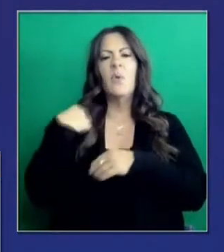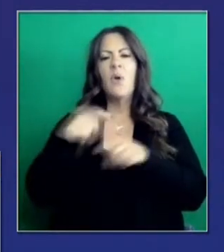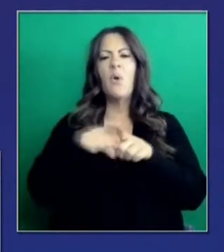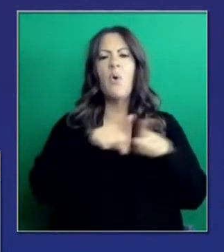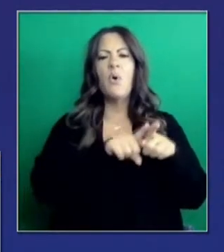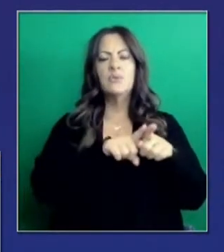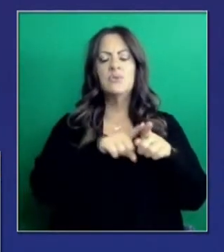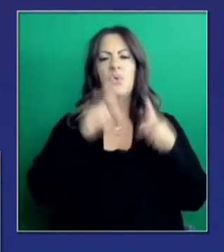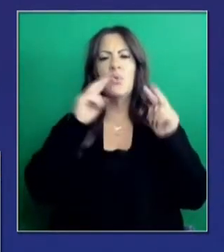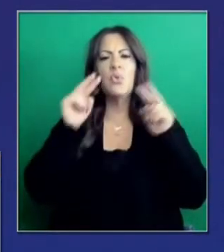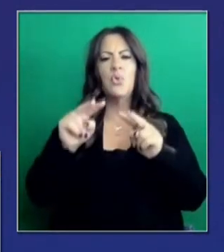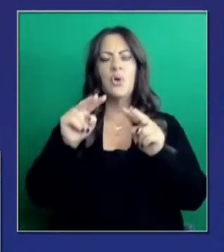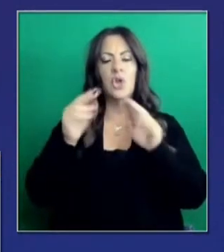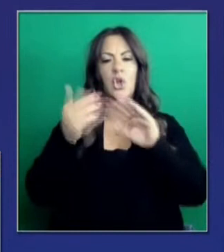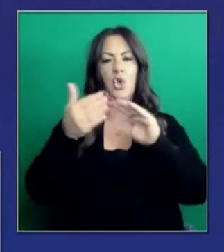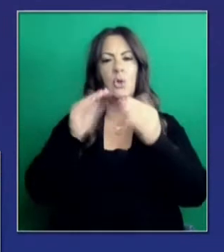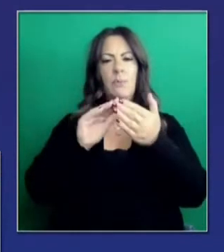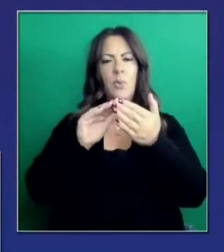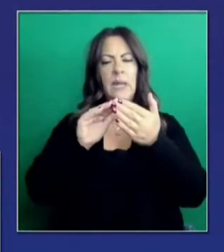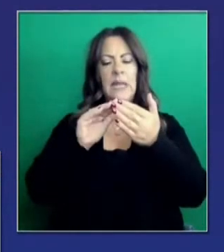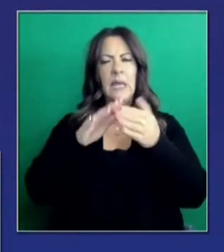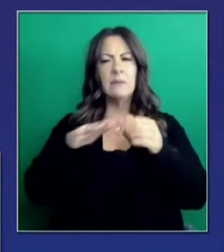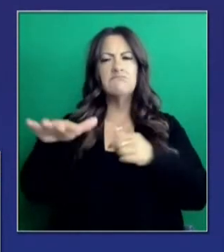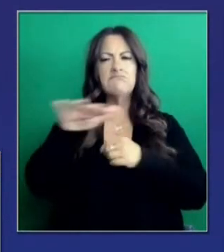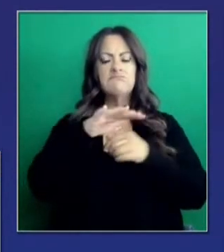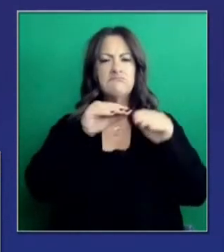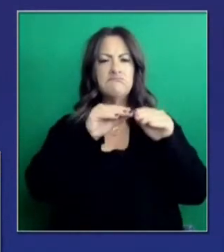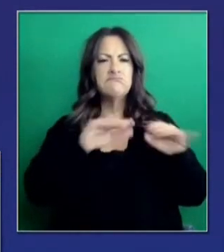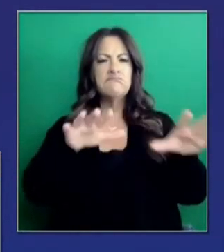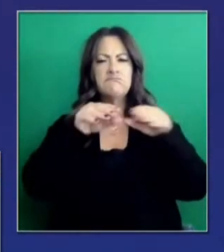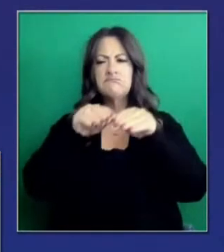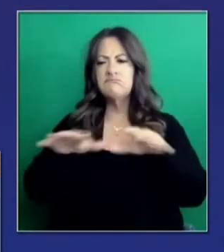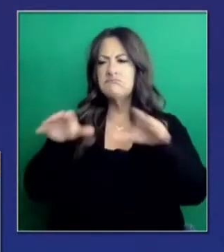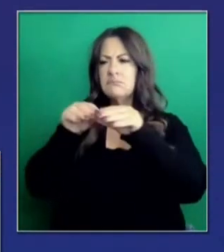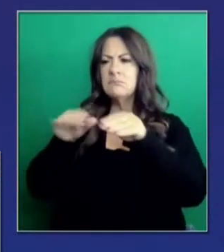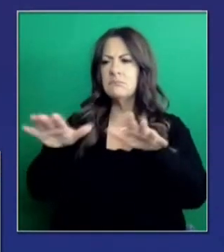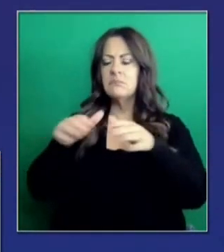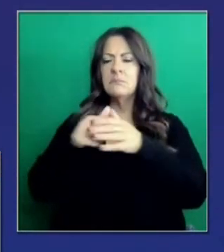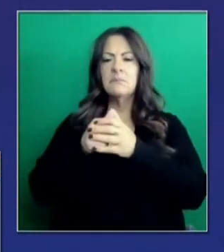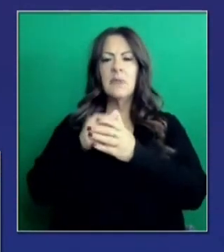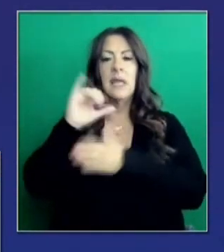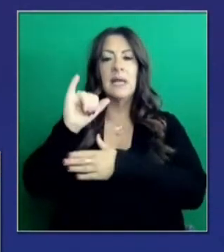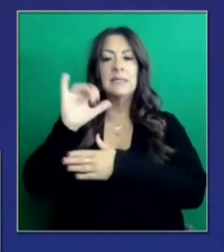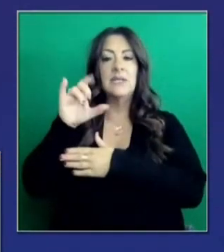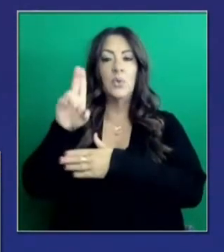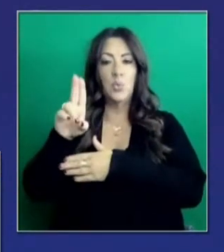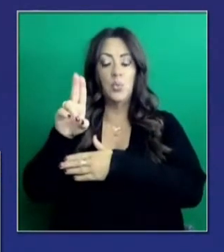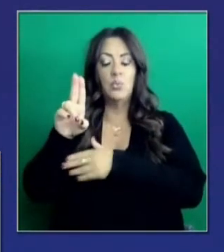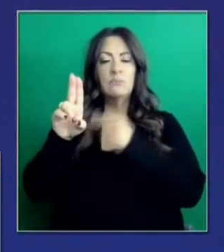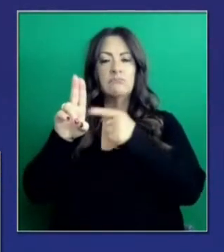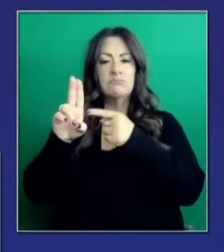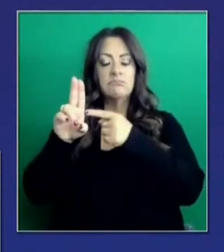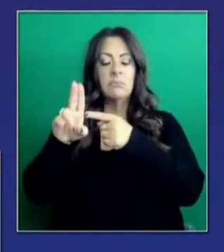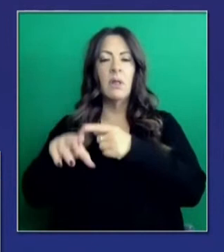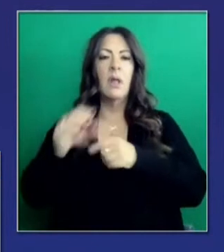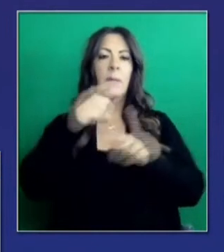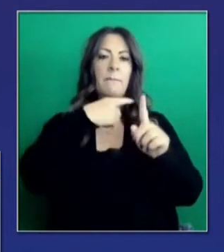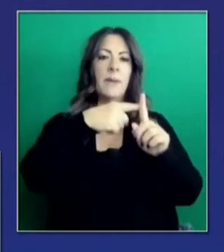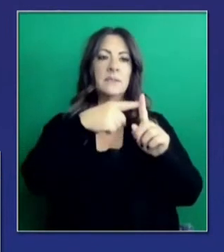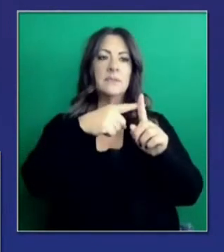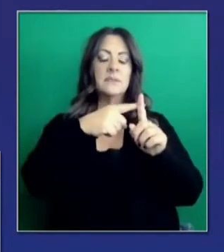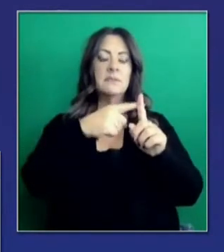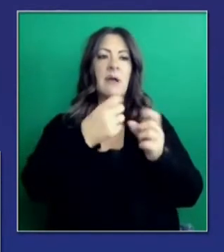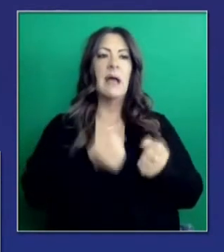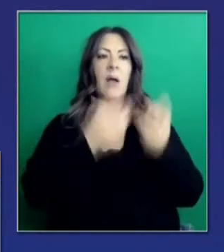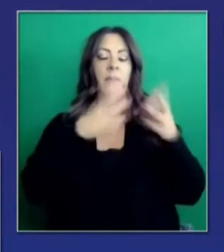community transmission rates. Remember, ICU is a lagging indicator. What's happening with positivity rates, case rates, community